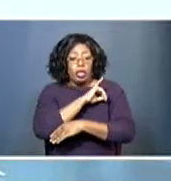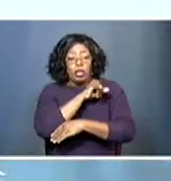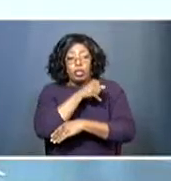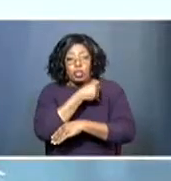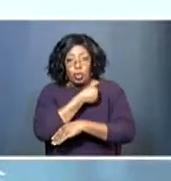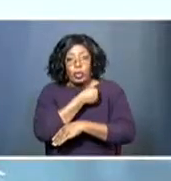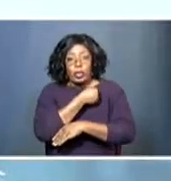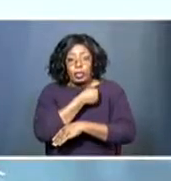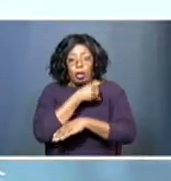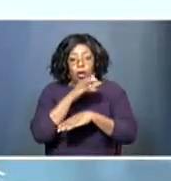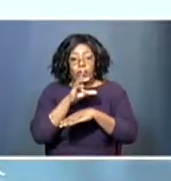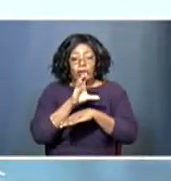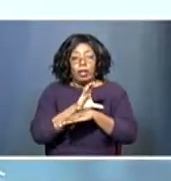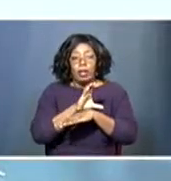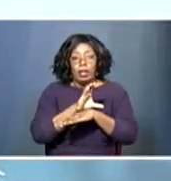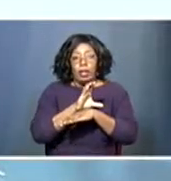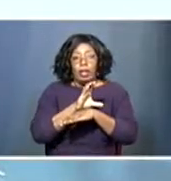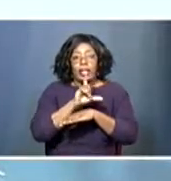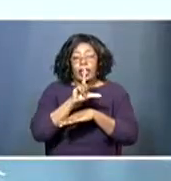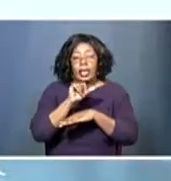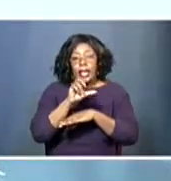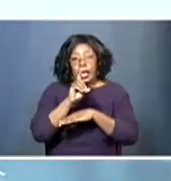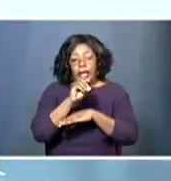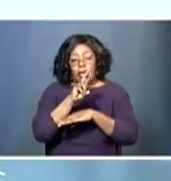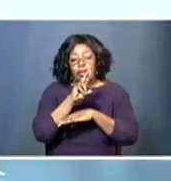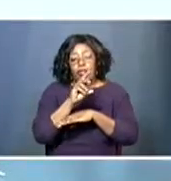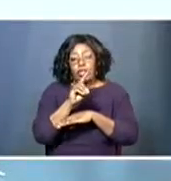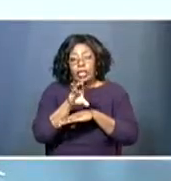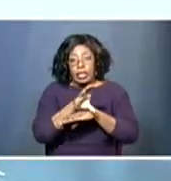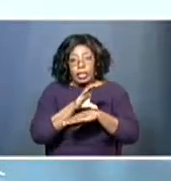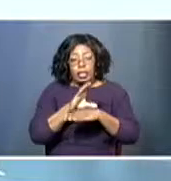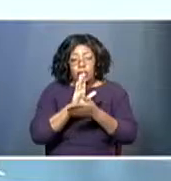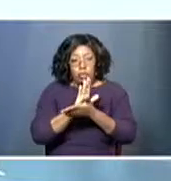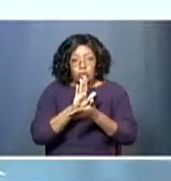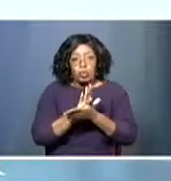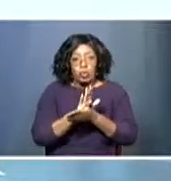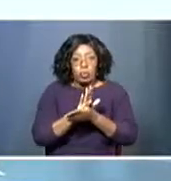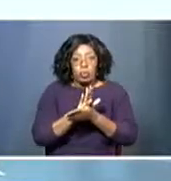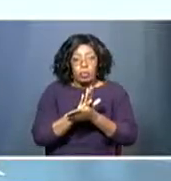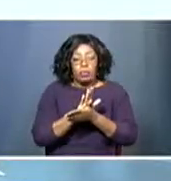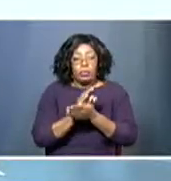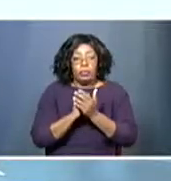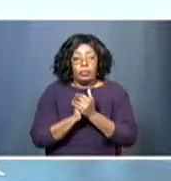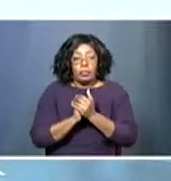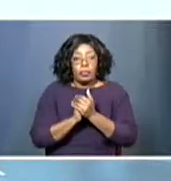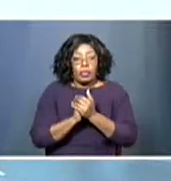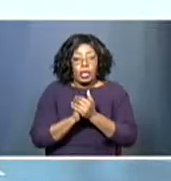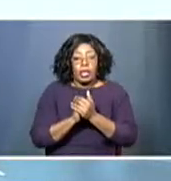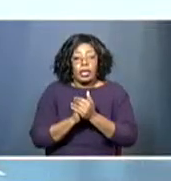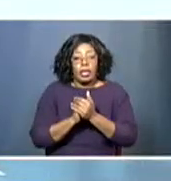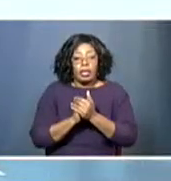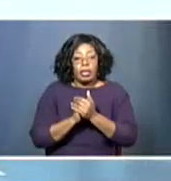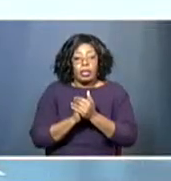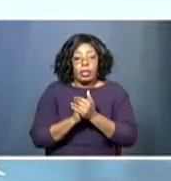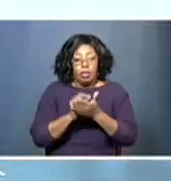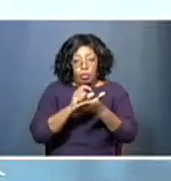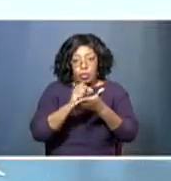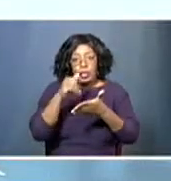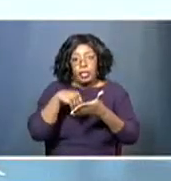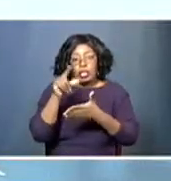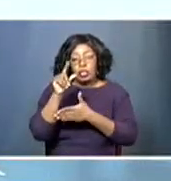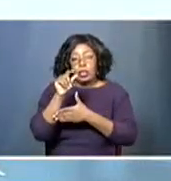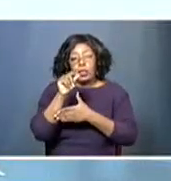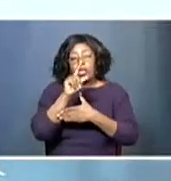International School and Kingsway Academy's Taden Culmer will be published in the Butterfly Storybook 2021